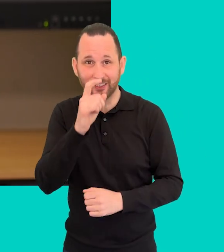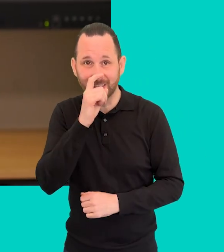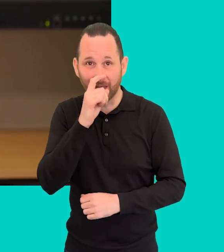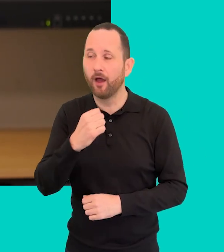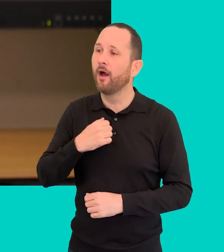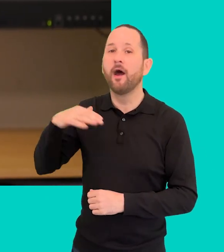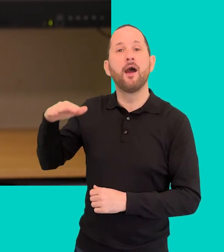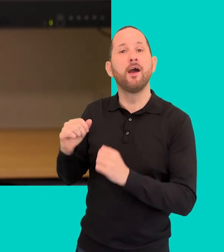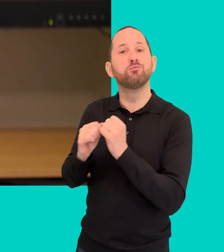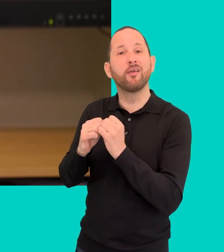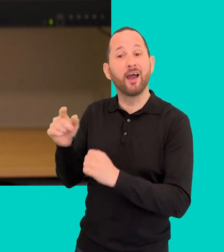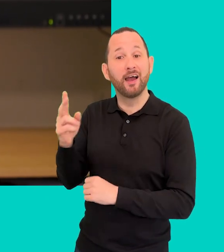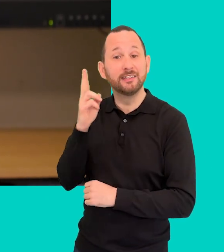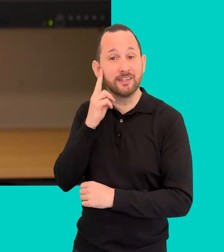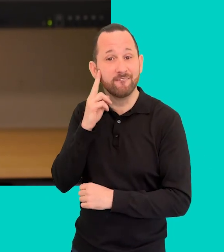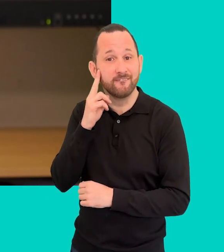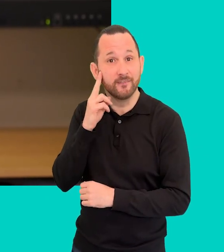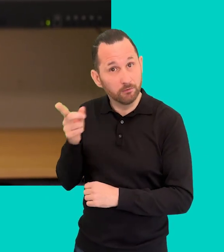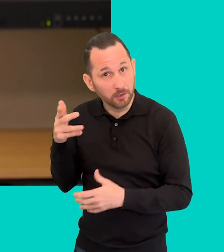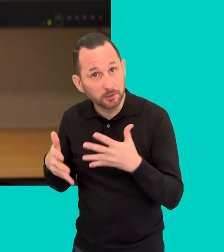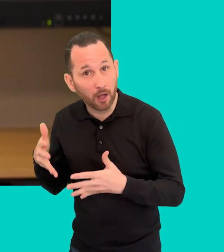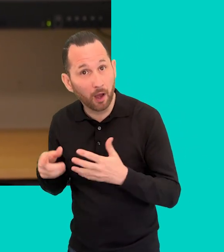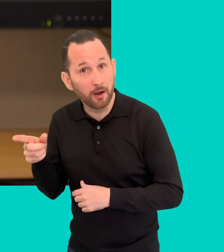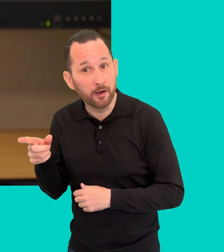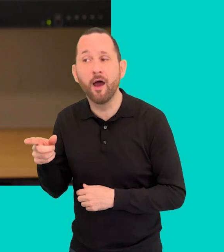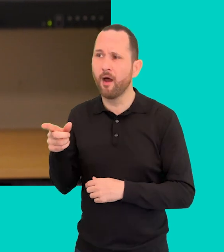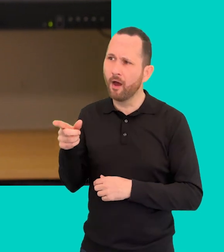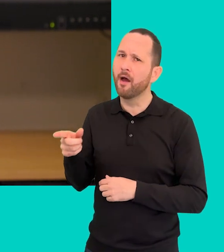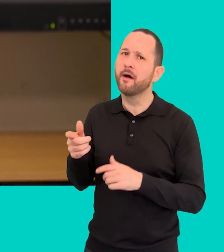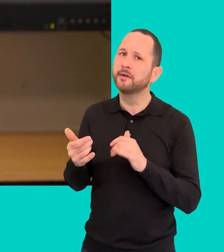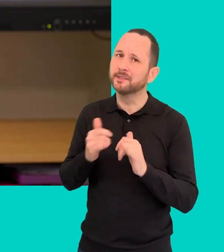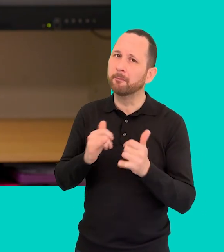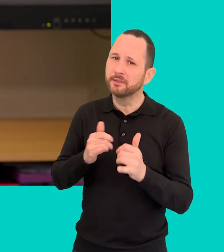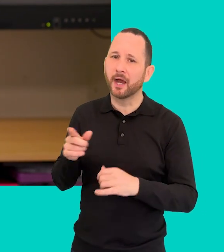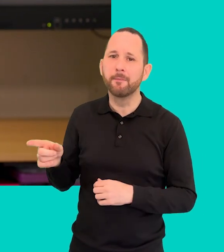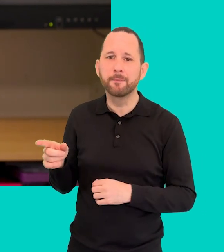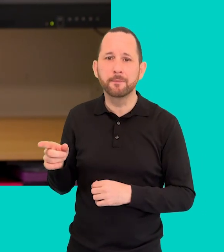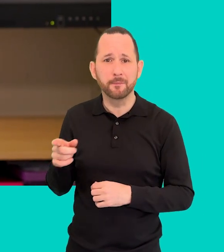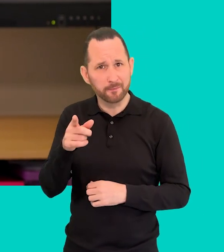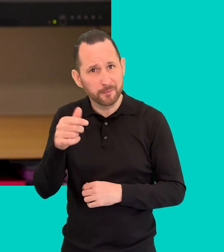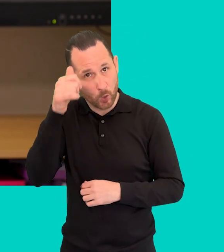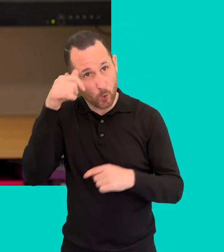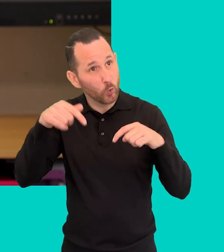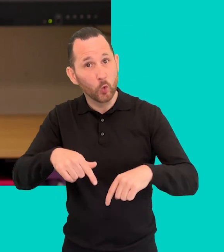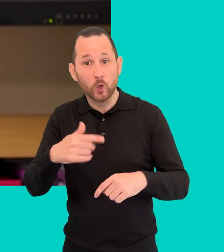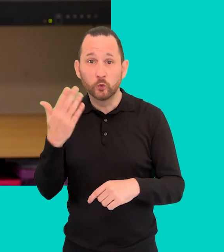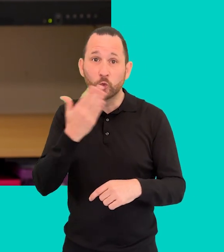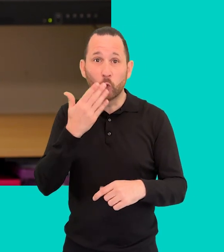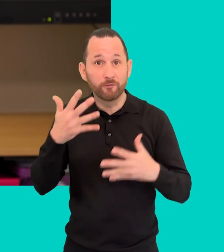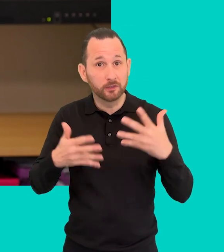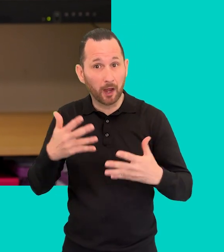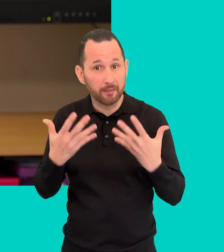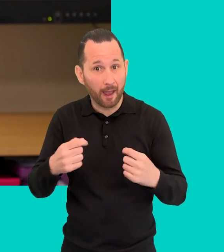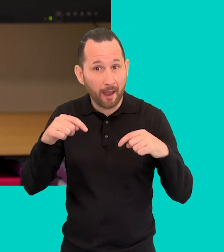is deaf. Your little brother's deaf? Yes. Does he use BSL? Sometimes. And did you find that learning signs at